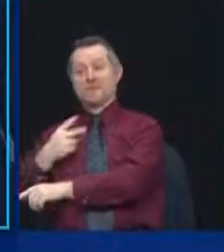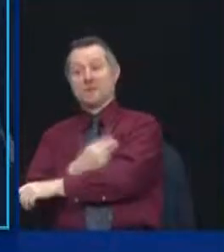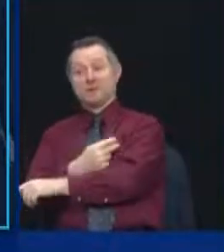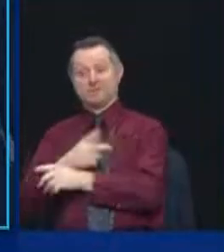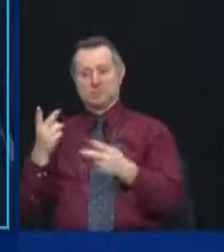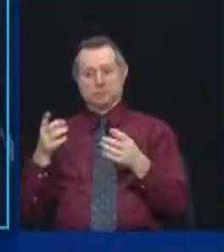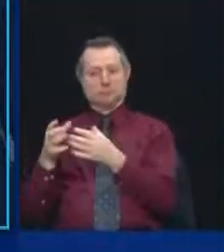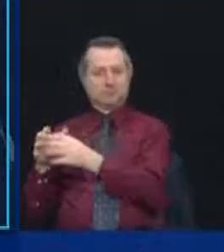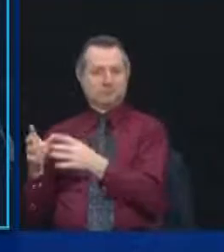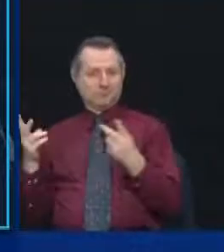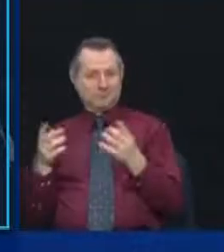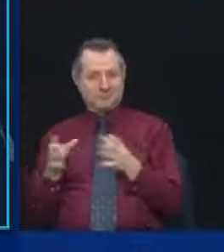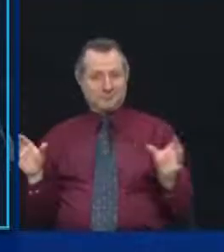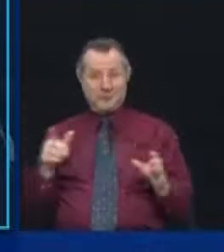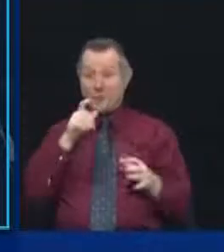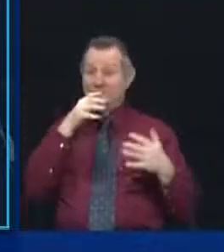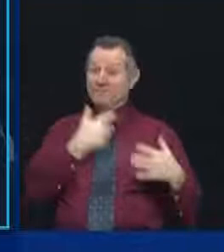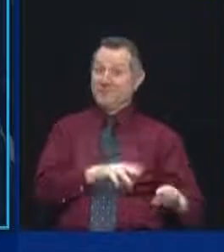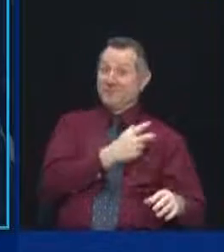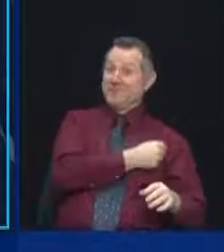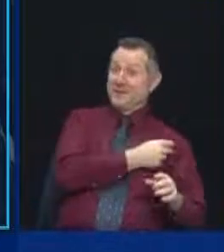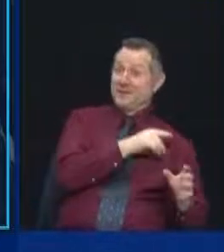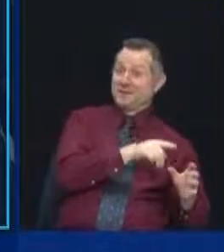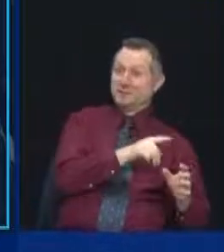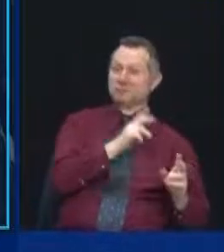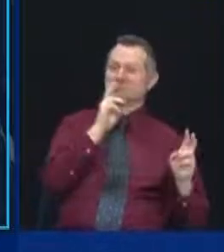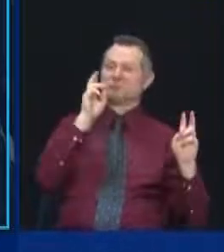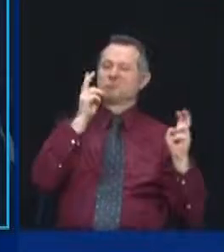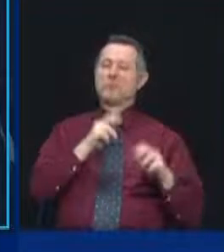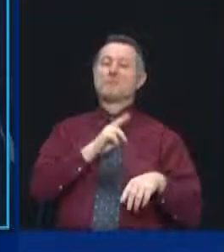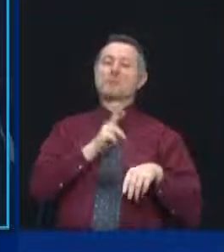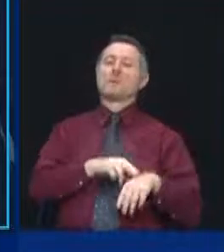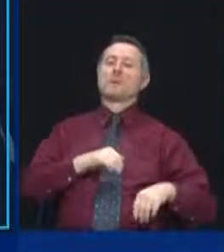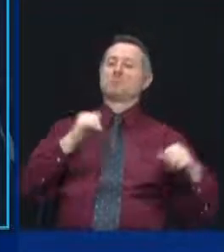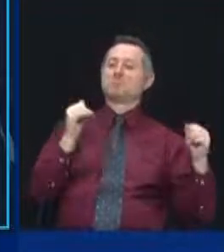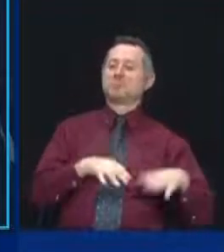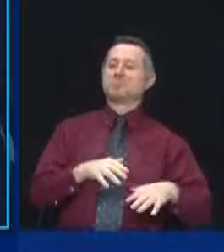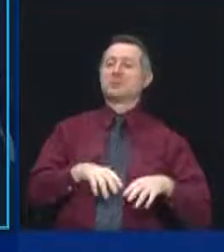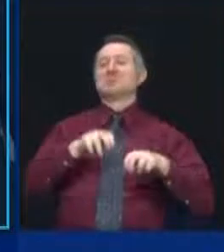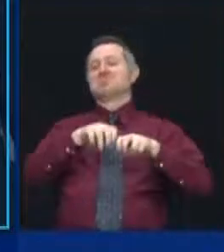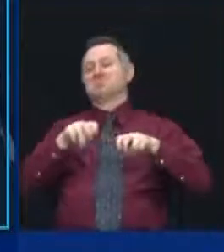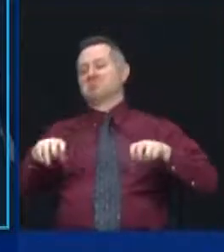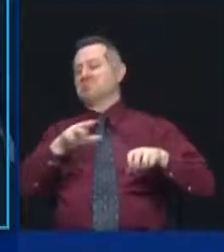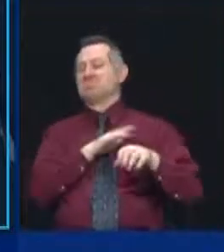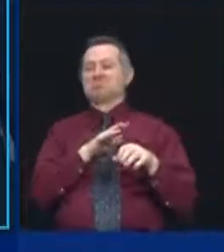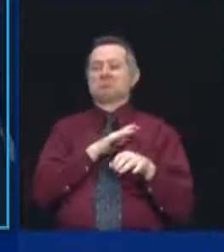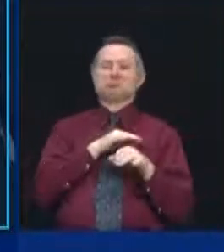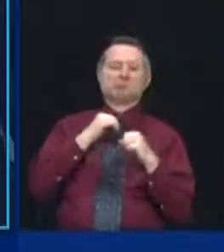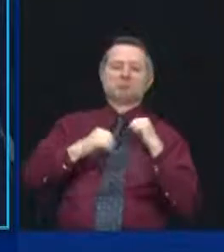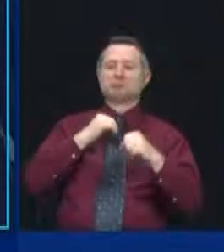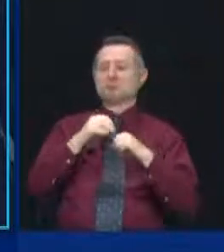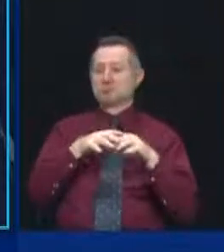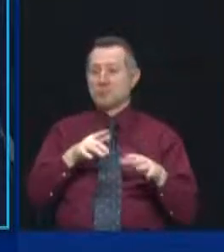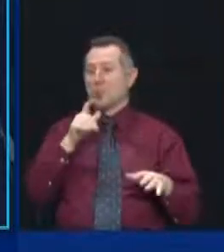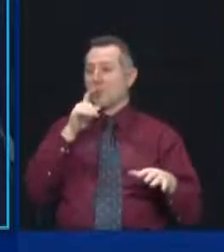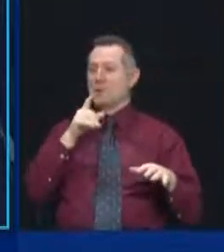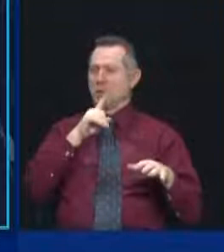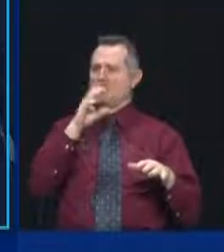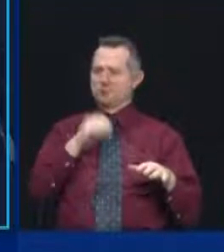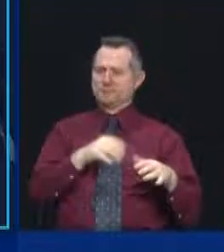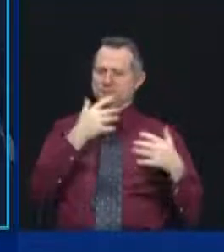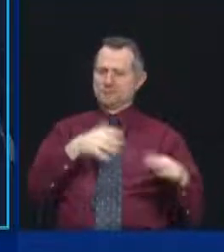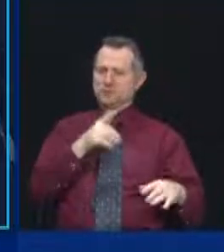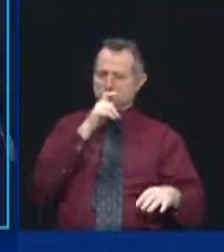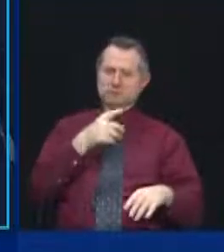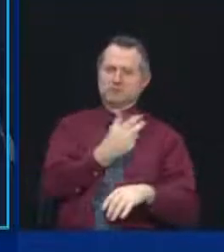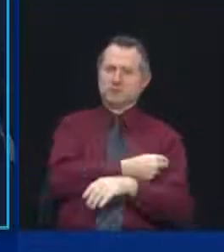normal capacity, normal seating for people who are vaccinated. Sit next